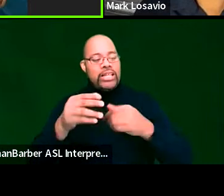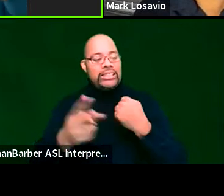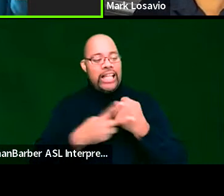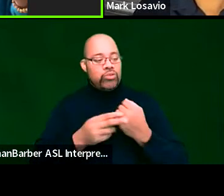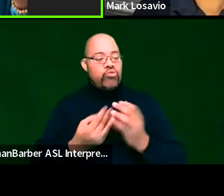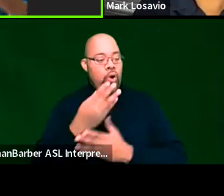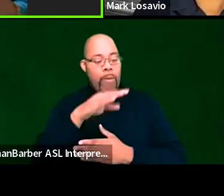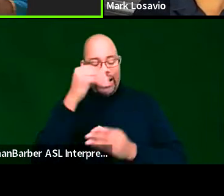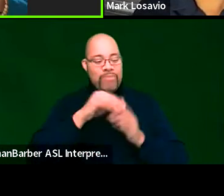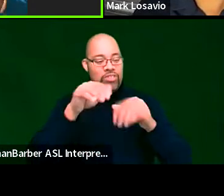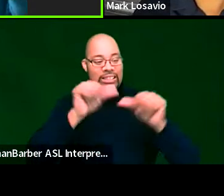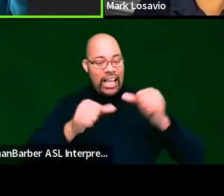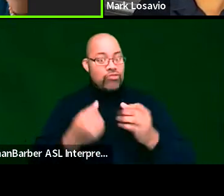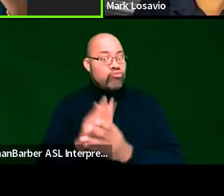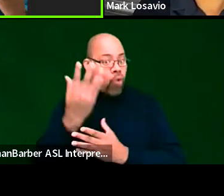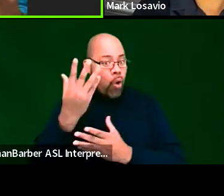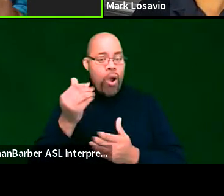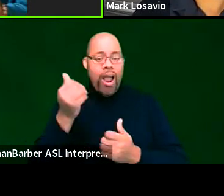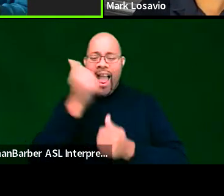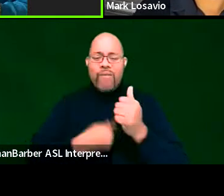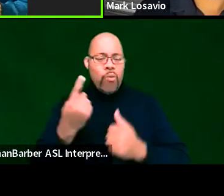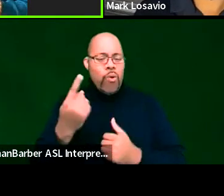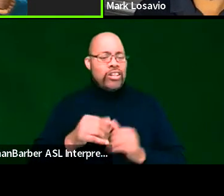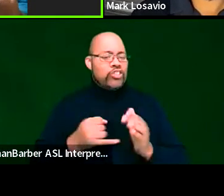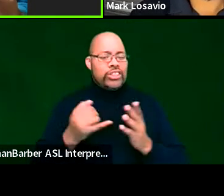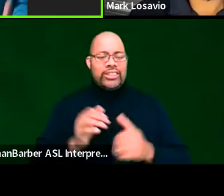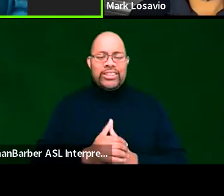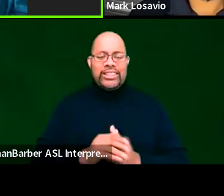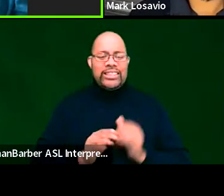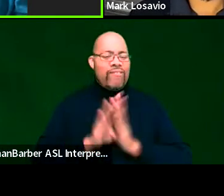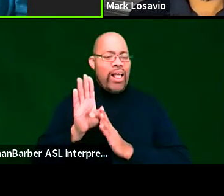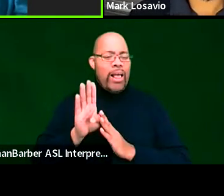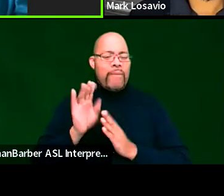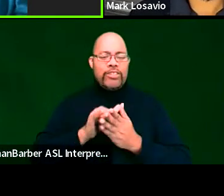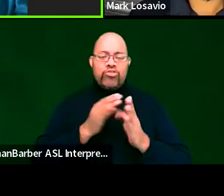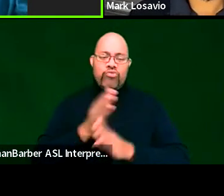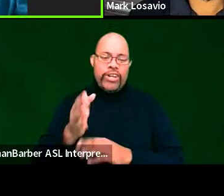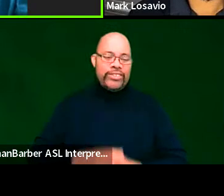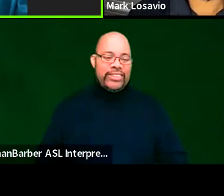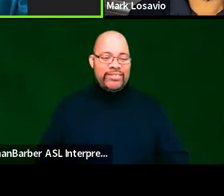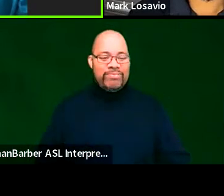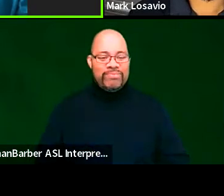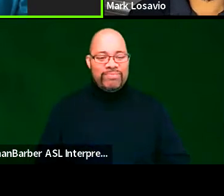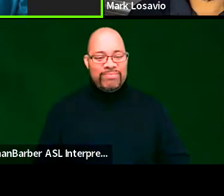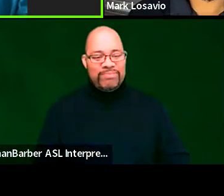grow, Black Marine Science grow, and everyone just developing these careers.